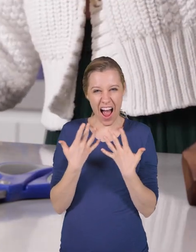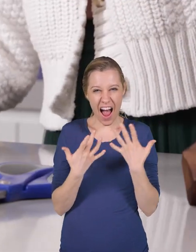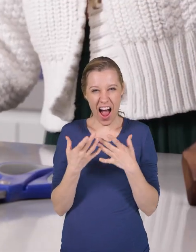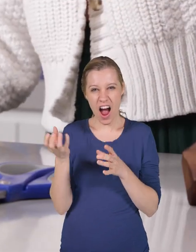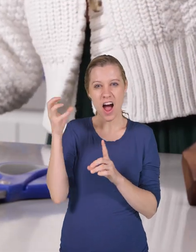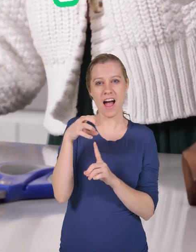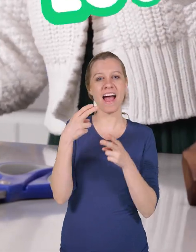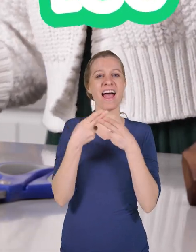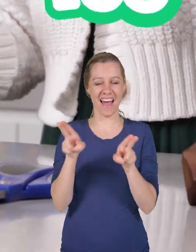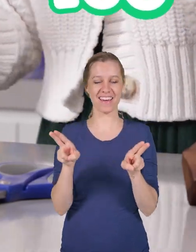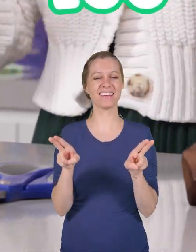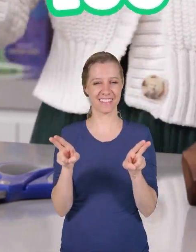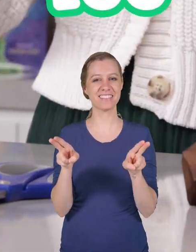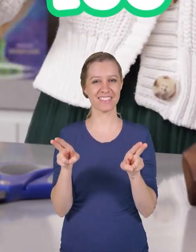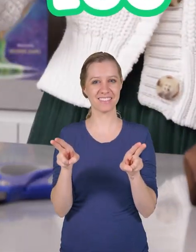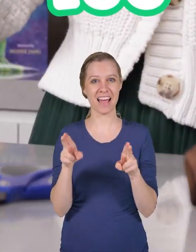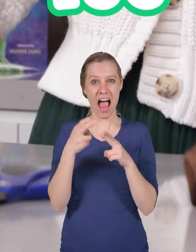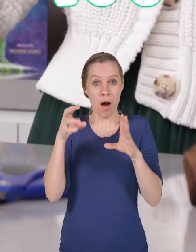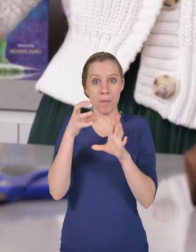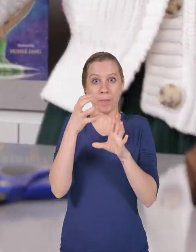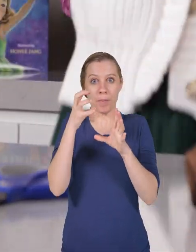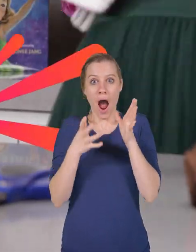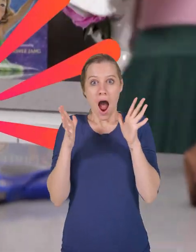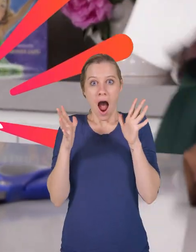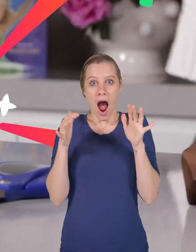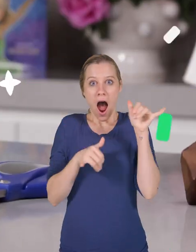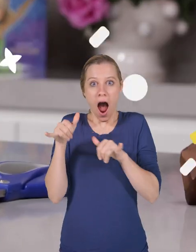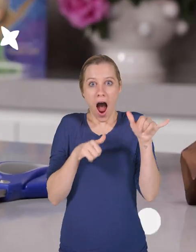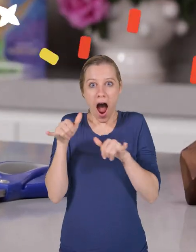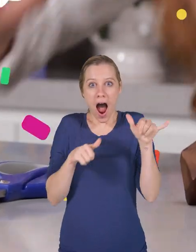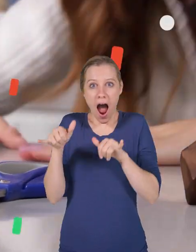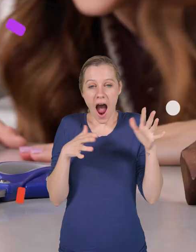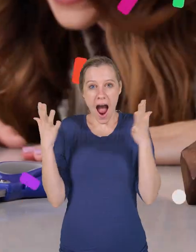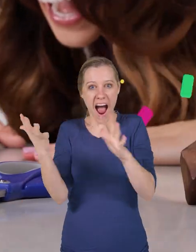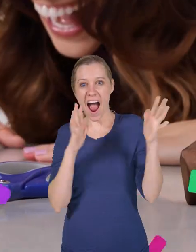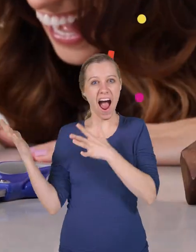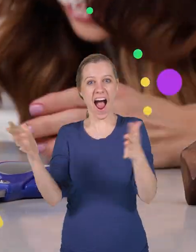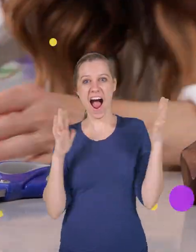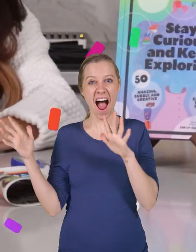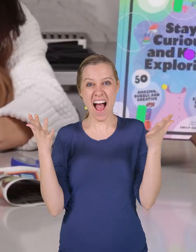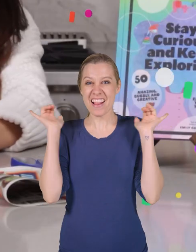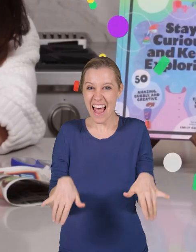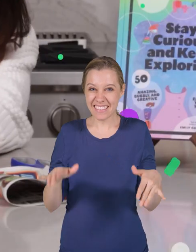Fire, egg. Egg is melting around, woohoo!